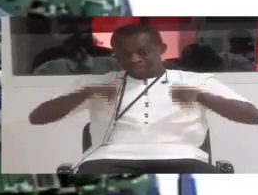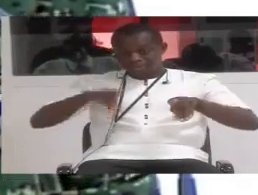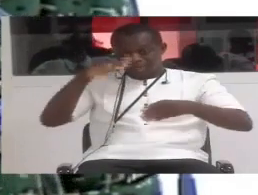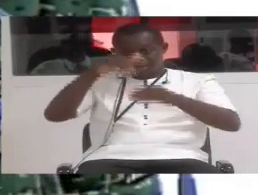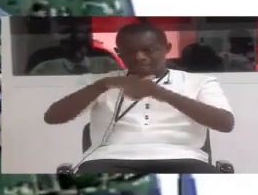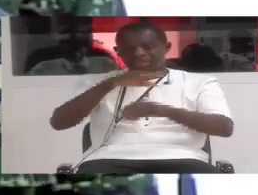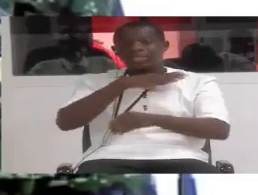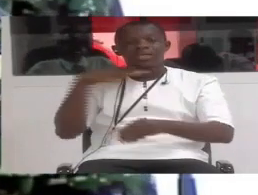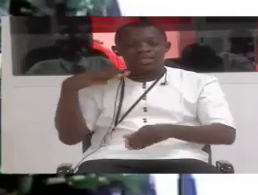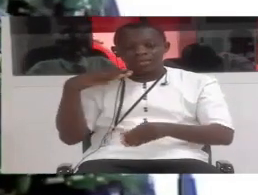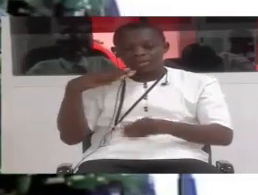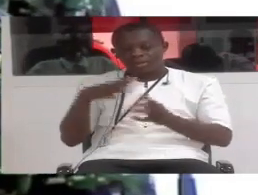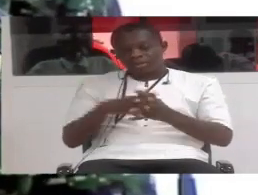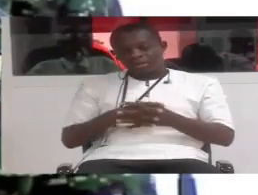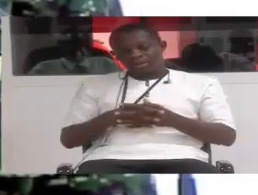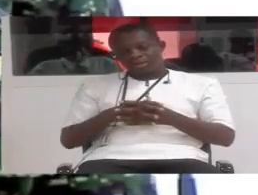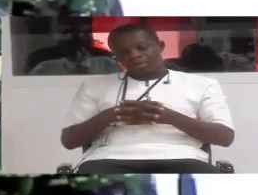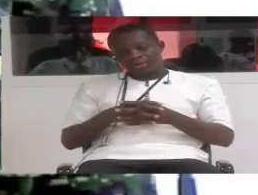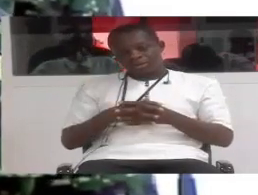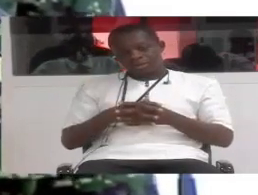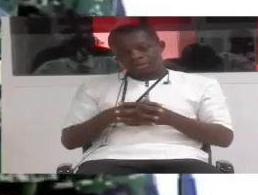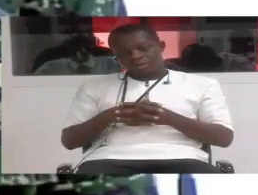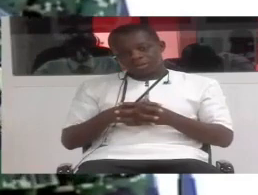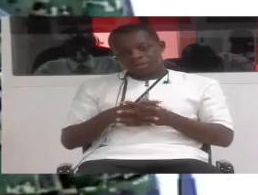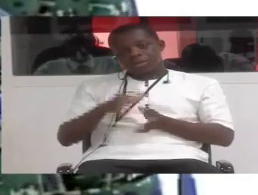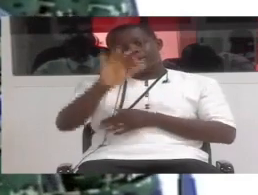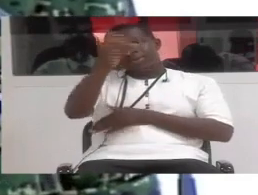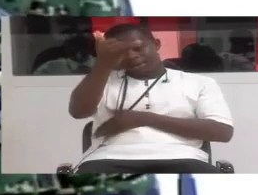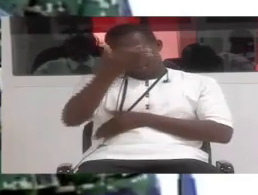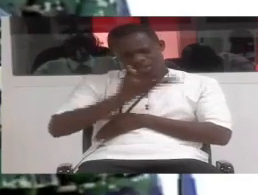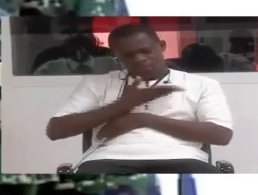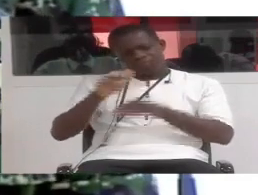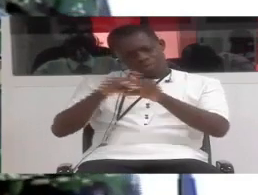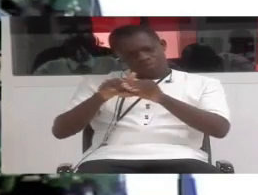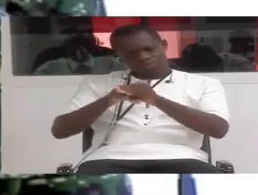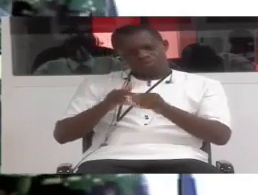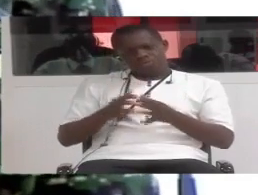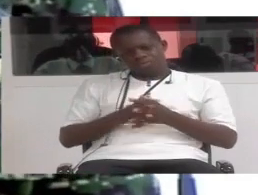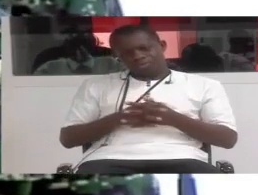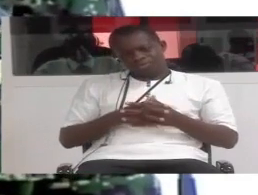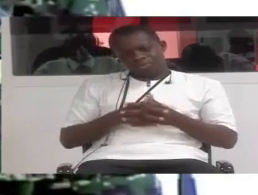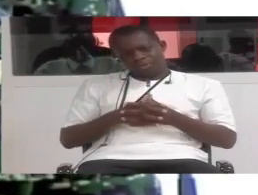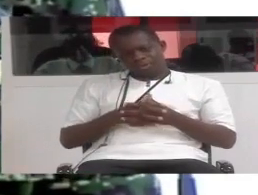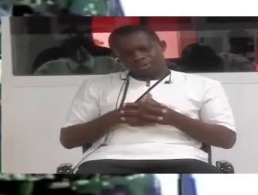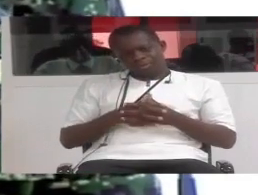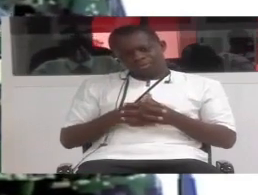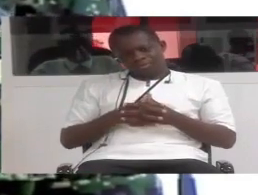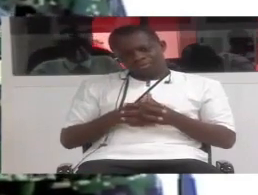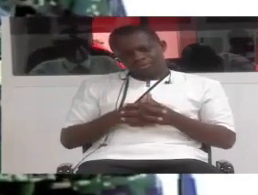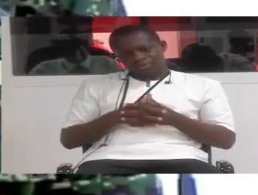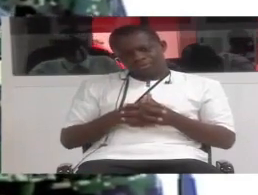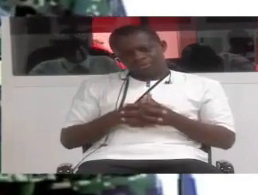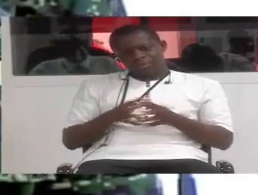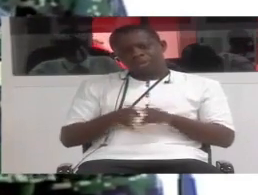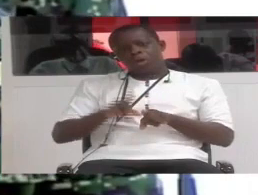killings? Ndax ñomit am nañ loxo ci ray yoyu. Wow, am nañ ci loxo. Yes, they participated.